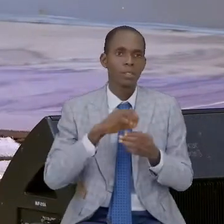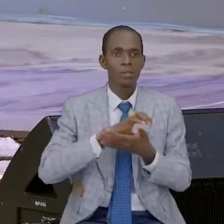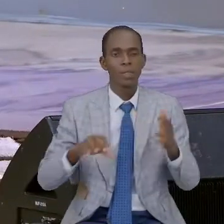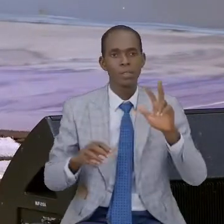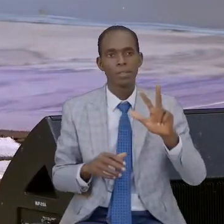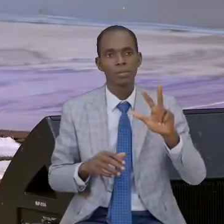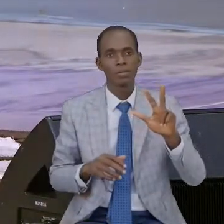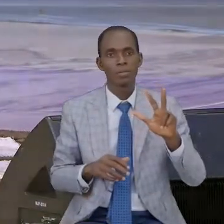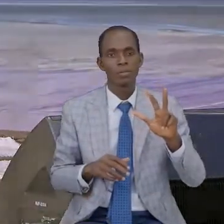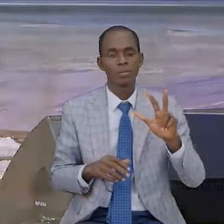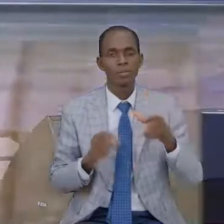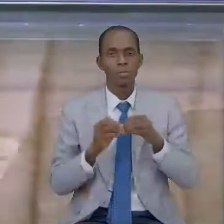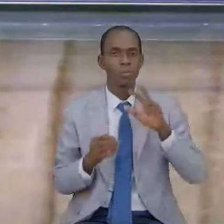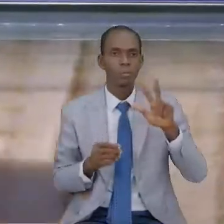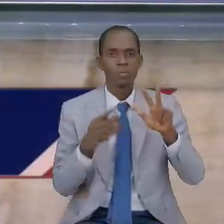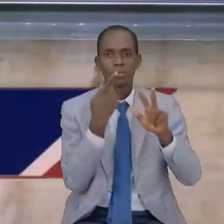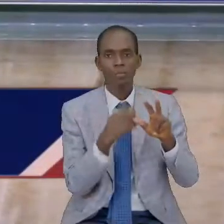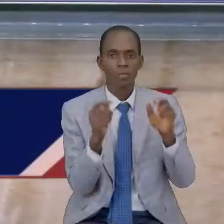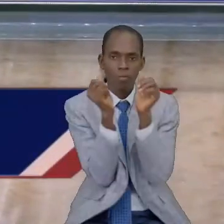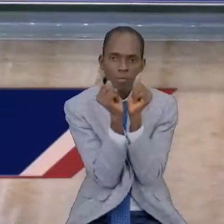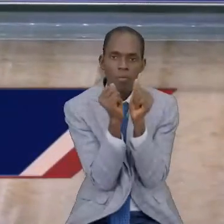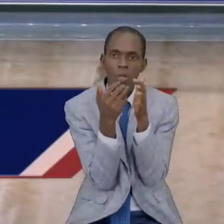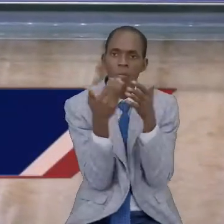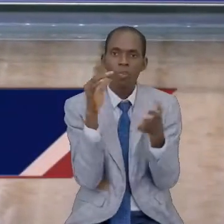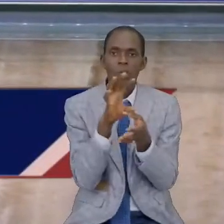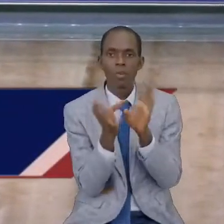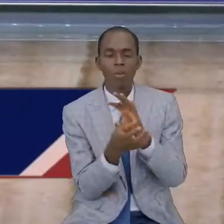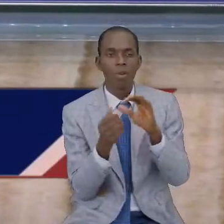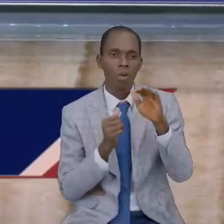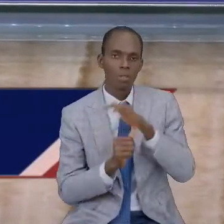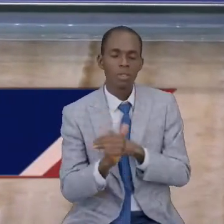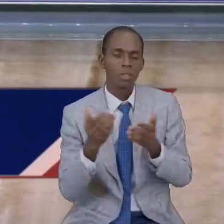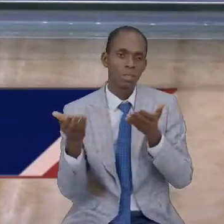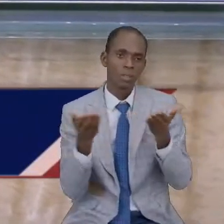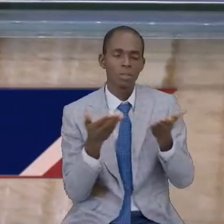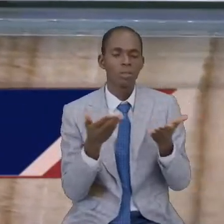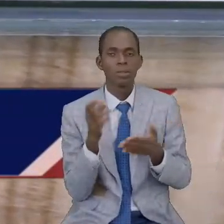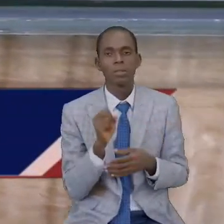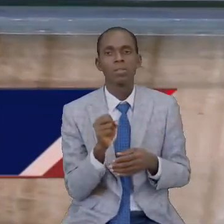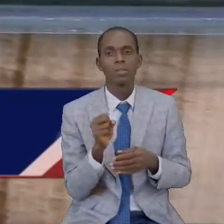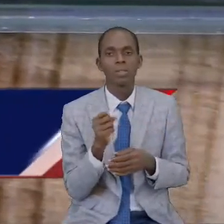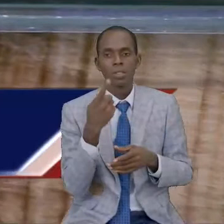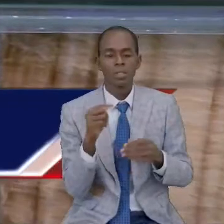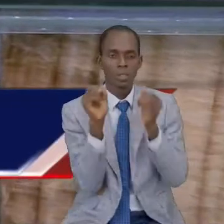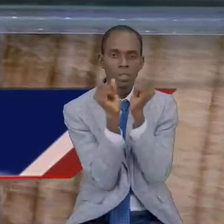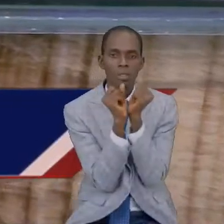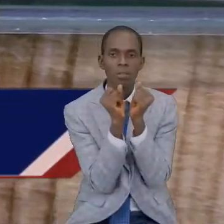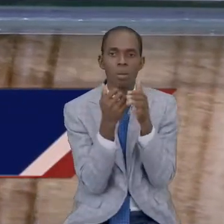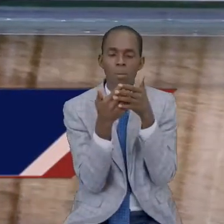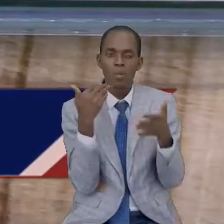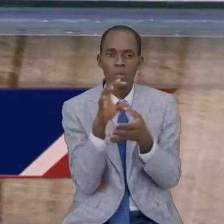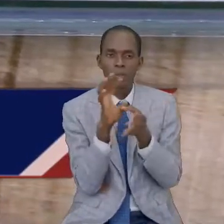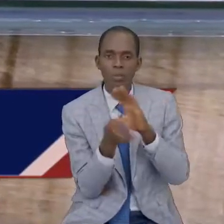now. Number three, the slaves before conversion under servitude. The slaves